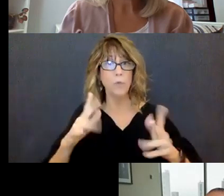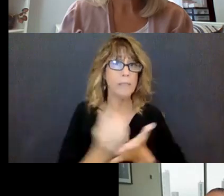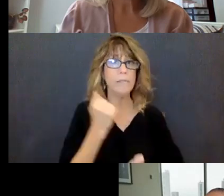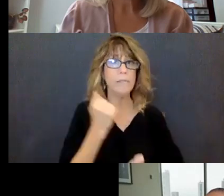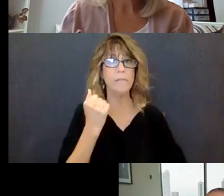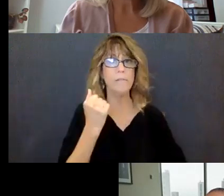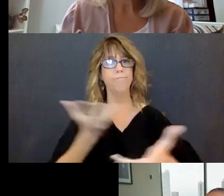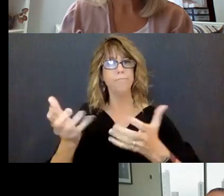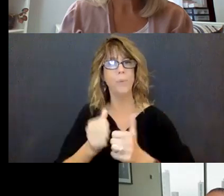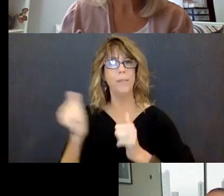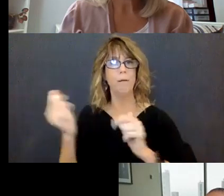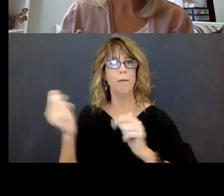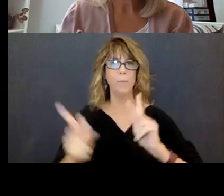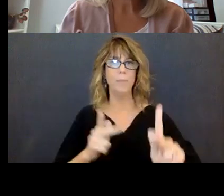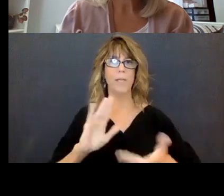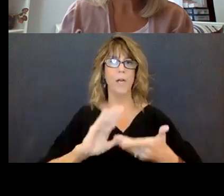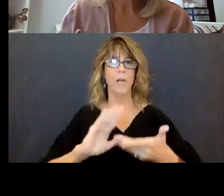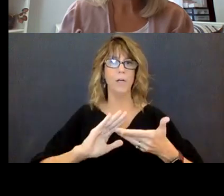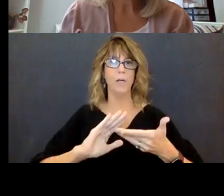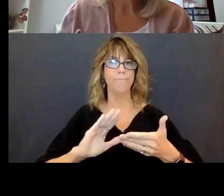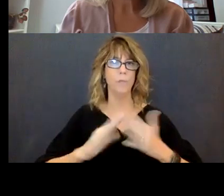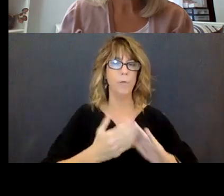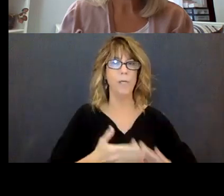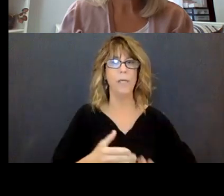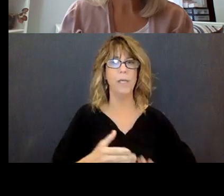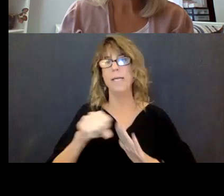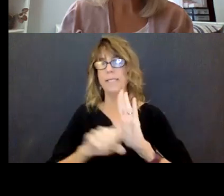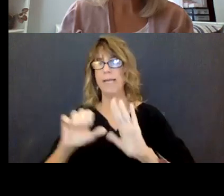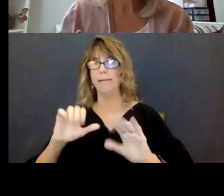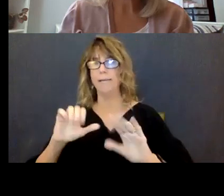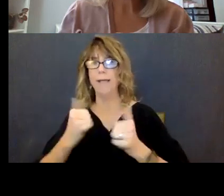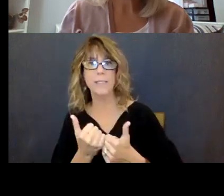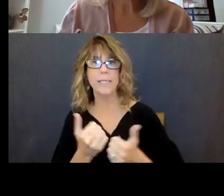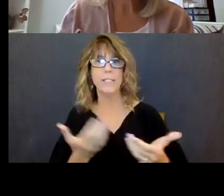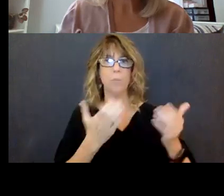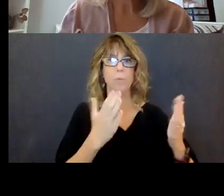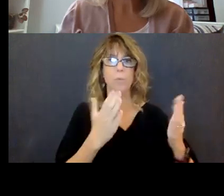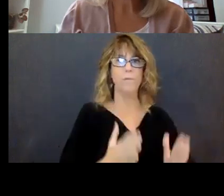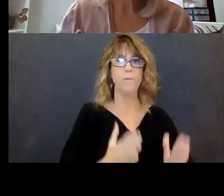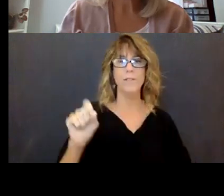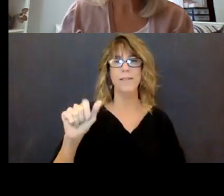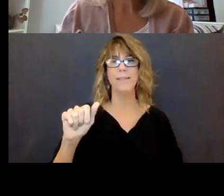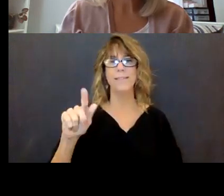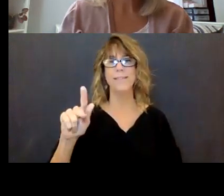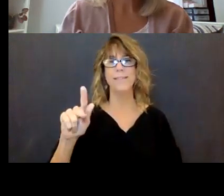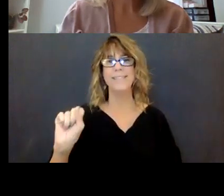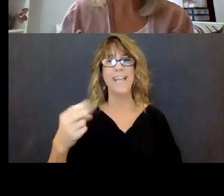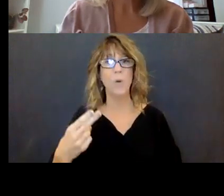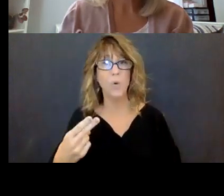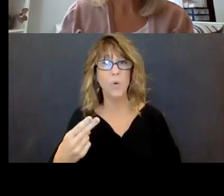in our community, from the state agencies to providers to stakeholders, and most importantly, those stakeholders and our